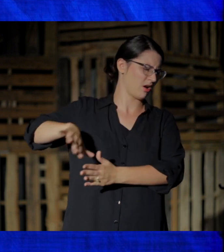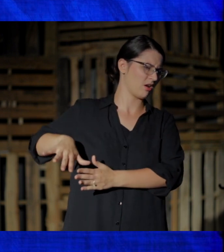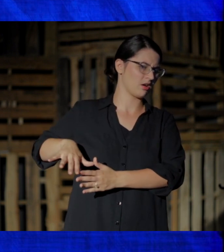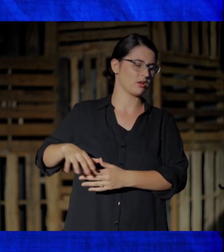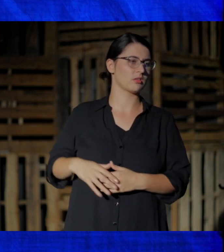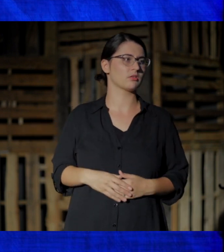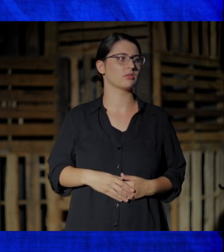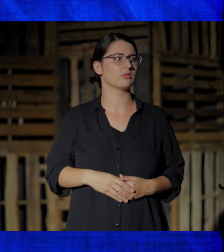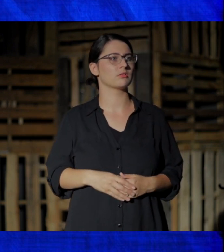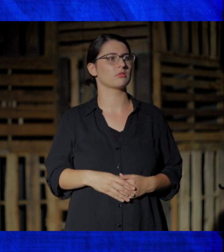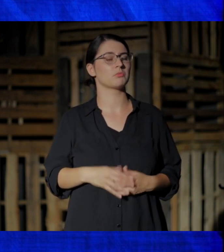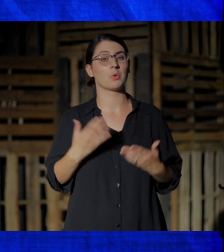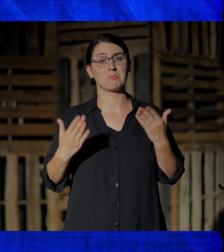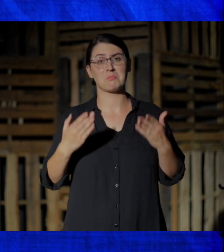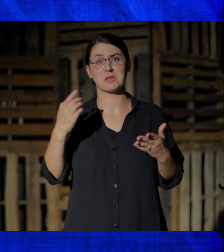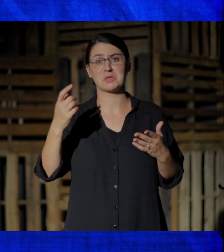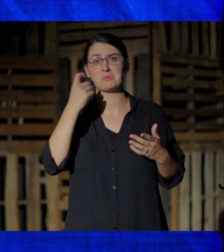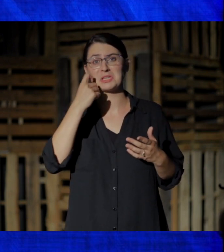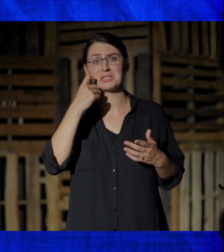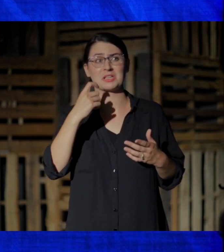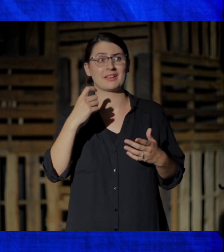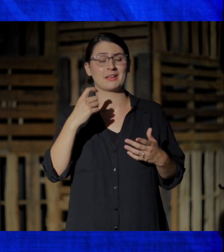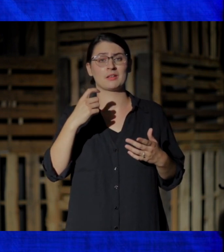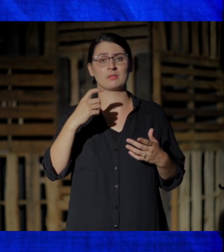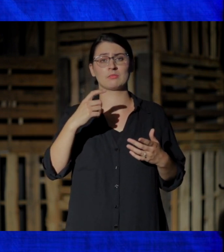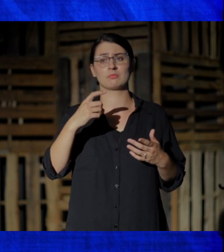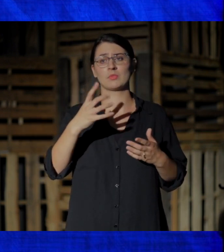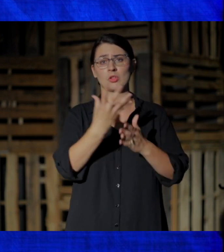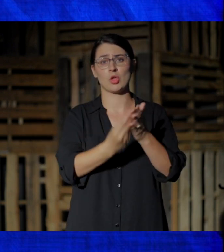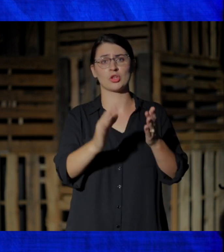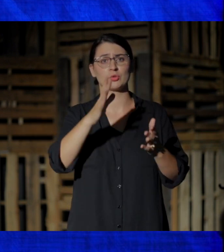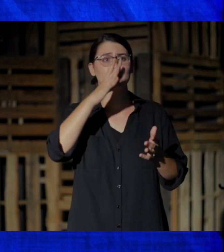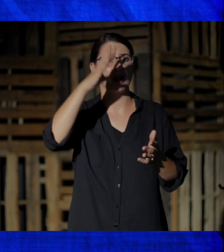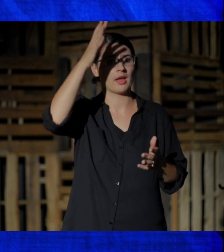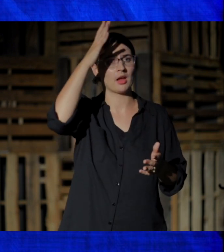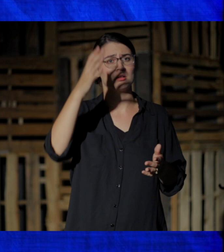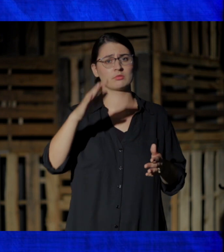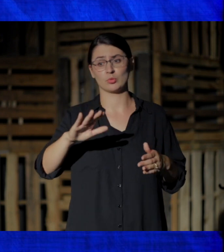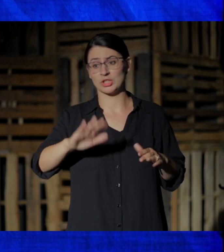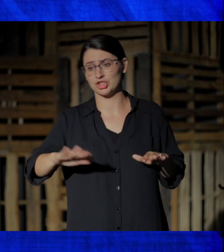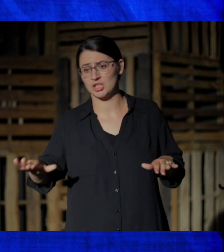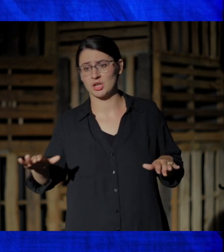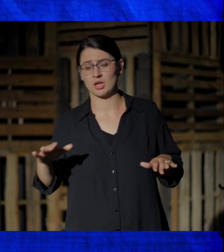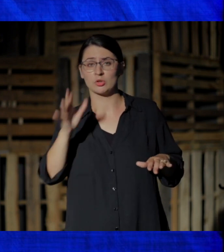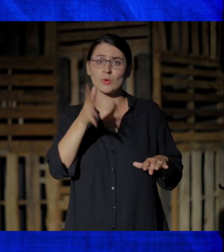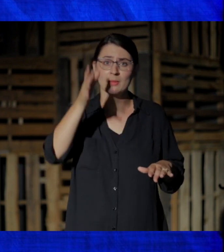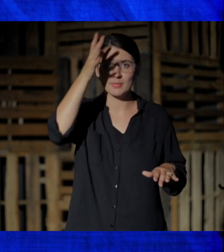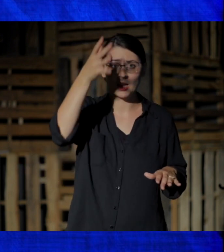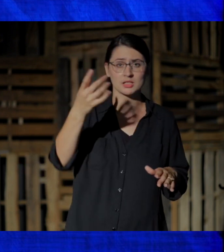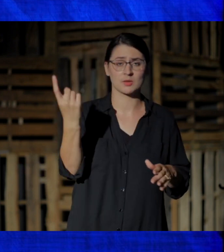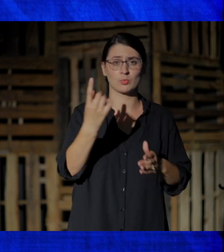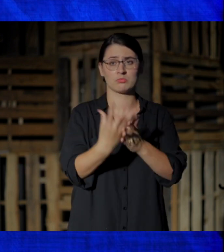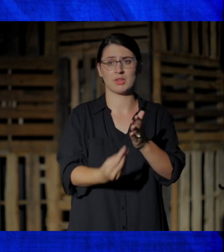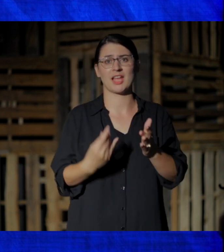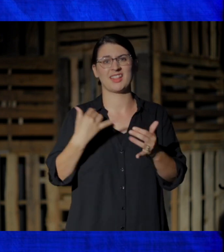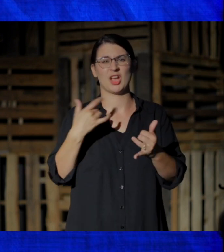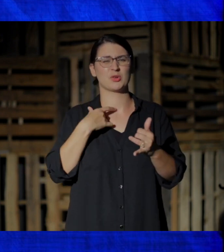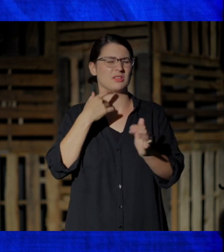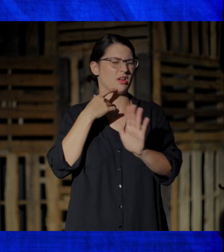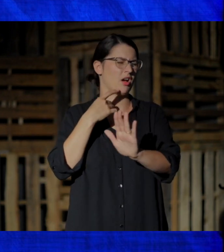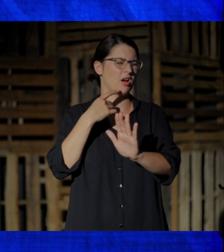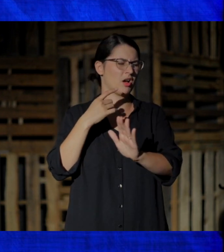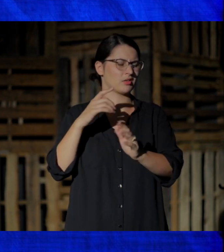The reality of everybody you love is going to die either before or after you is in your life right now because you're experiencing it. Are you reacting